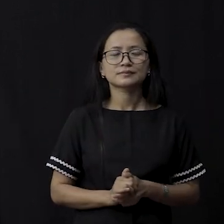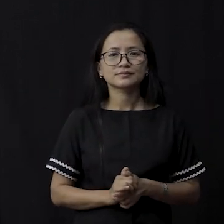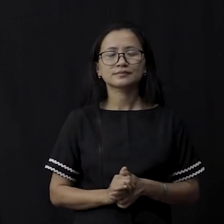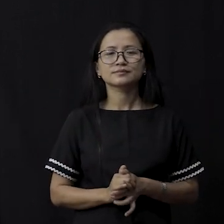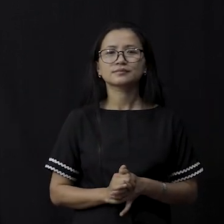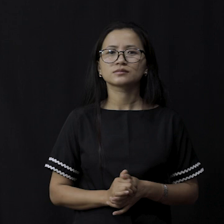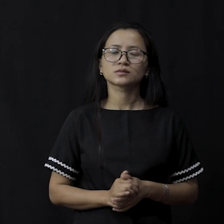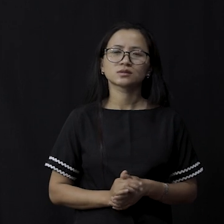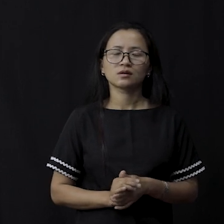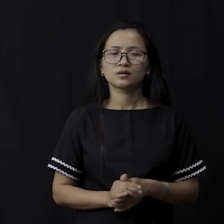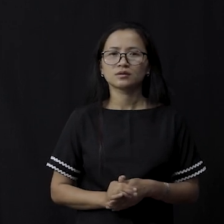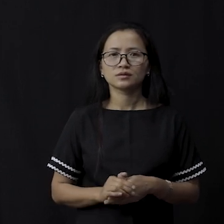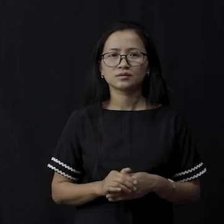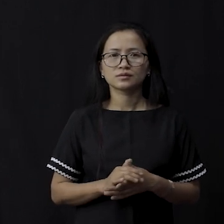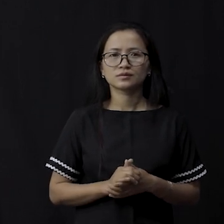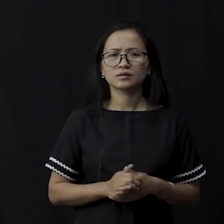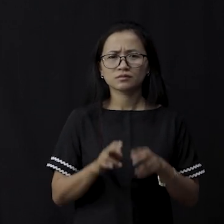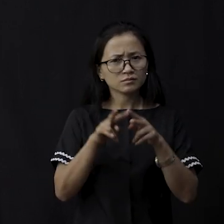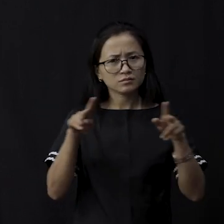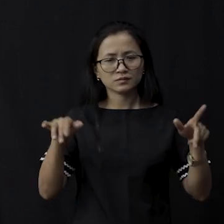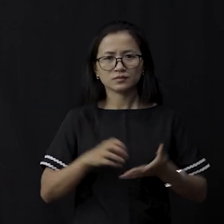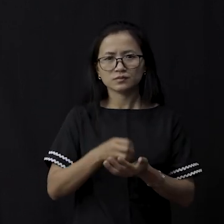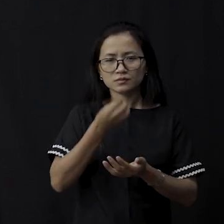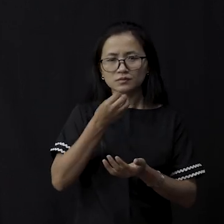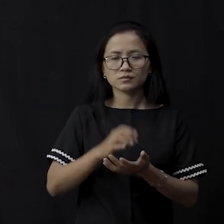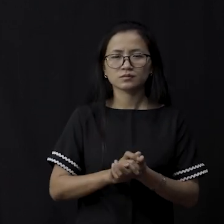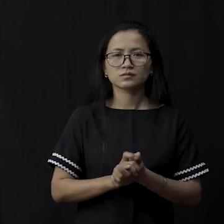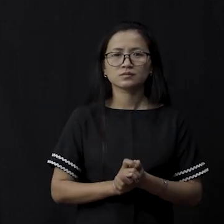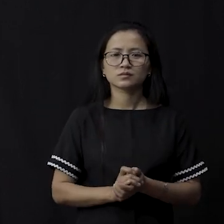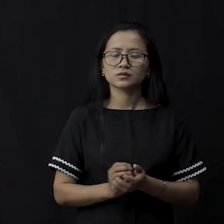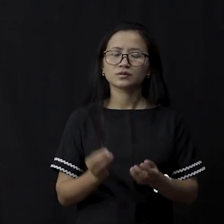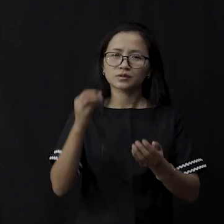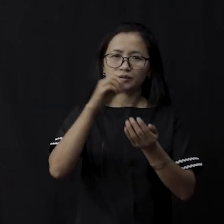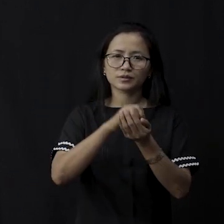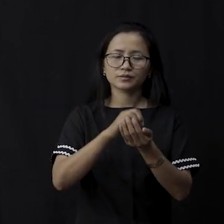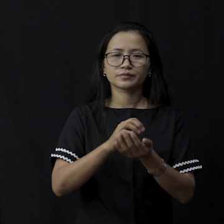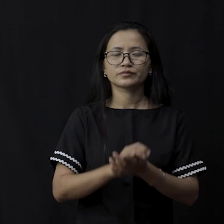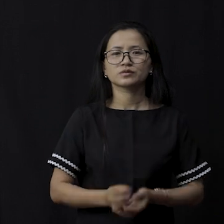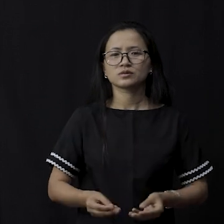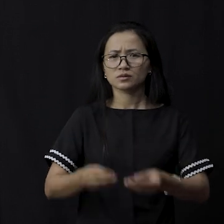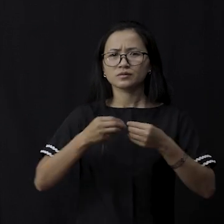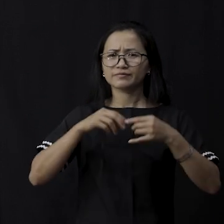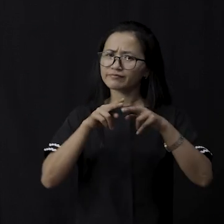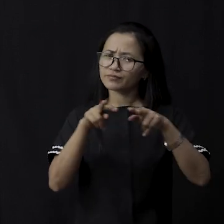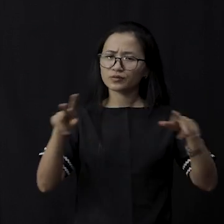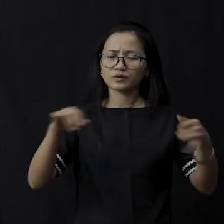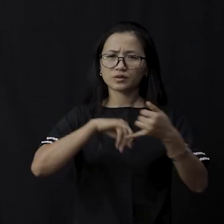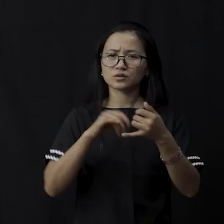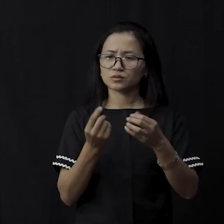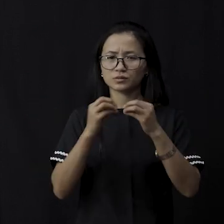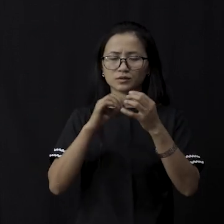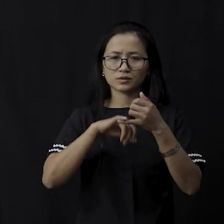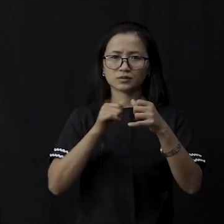different types of food? Because the different types of food, they contain different substances. Like even the